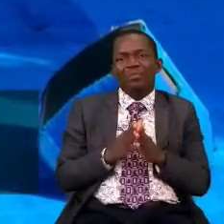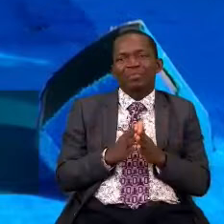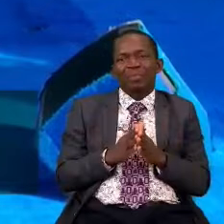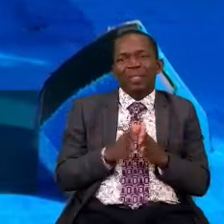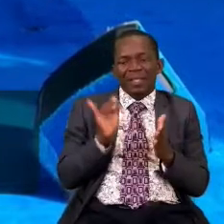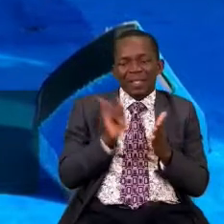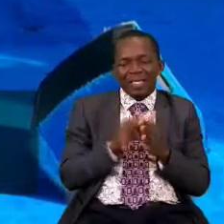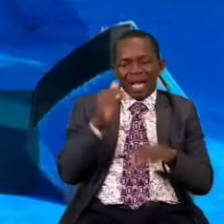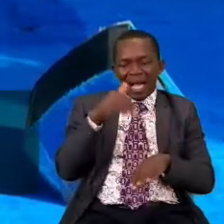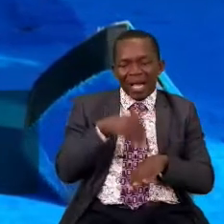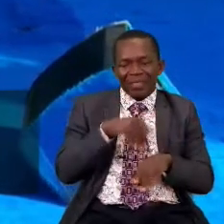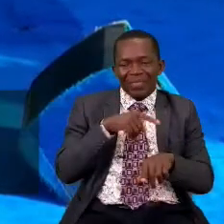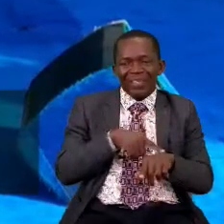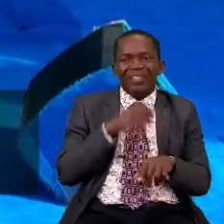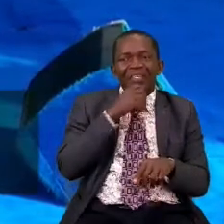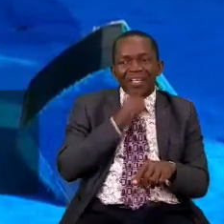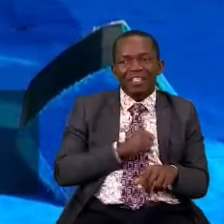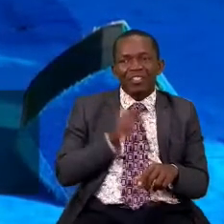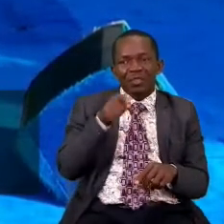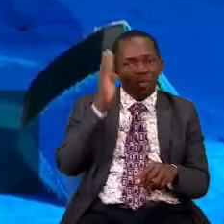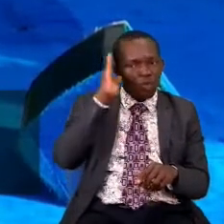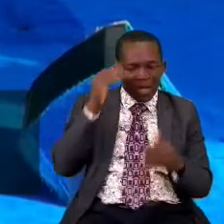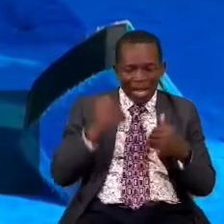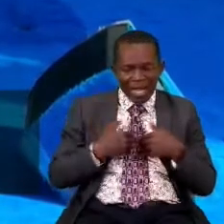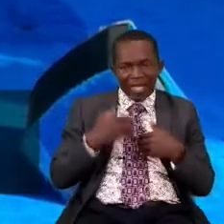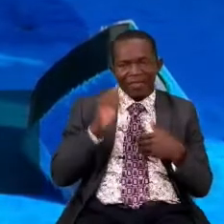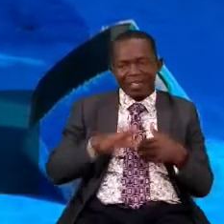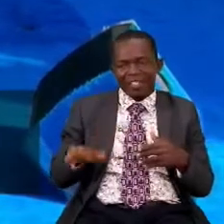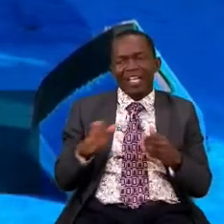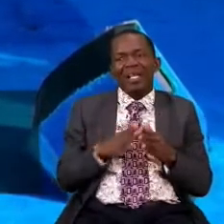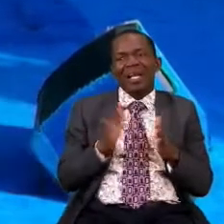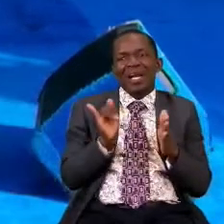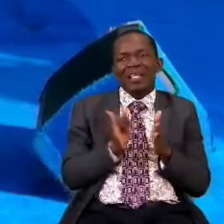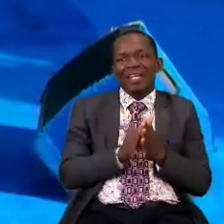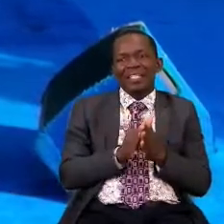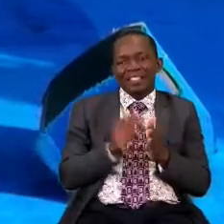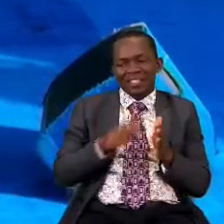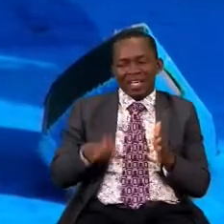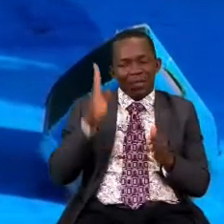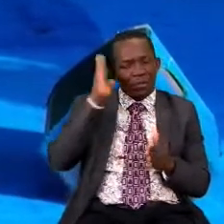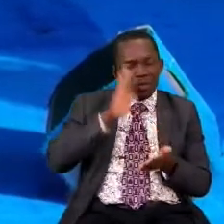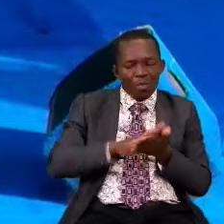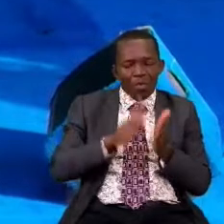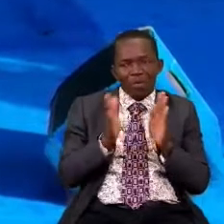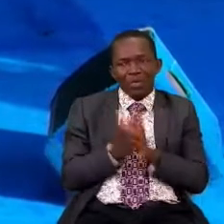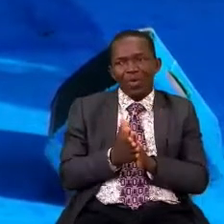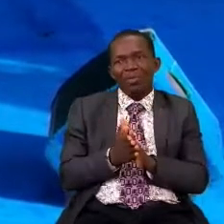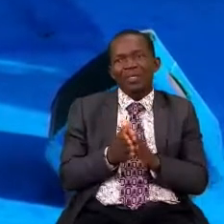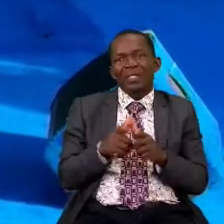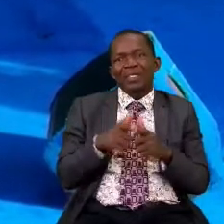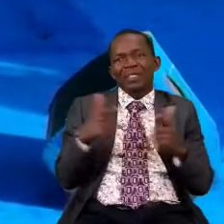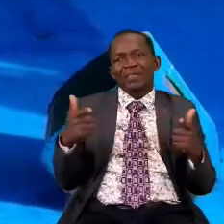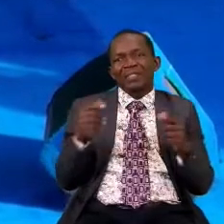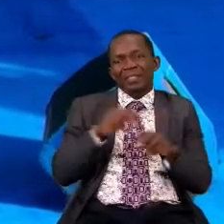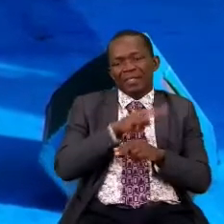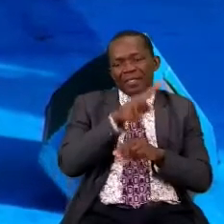will carry on the covenant the Lord had given you. That was staggering, and that